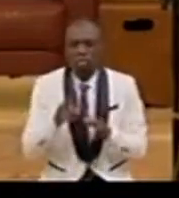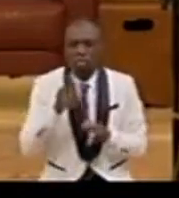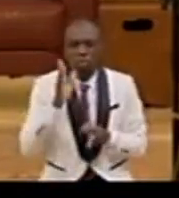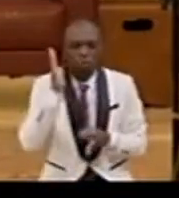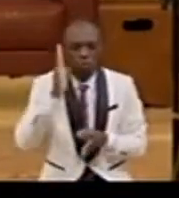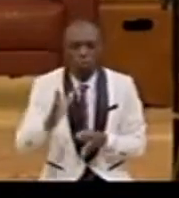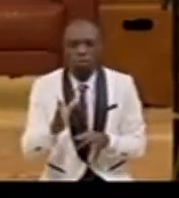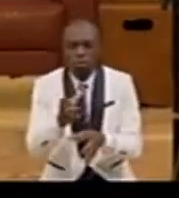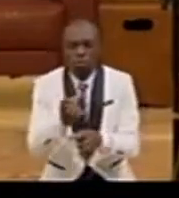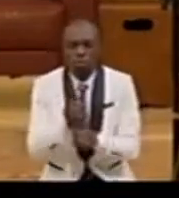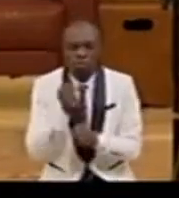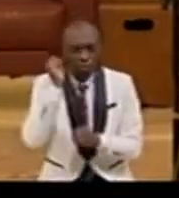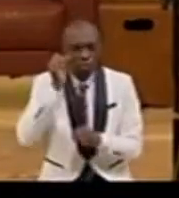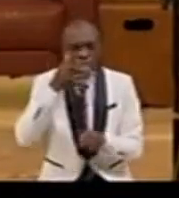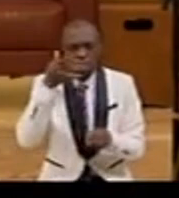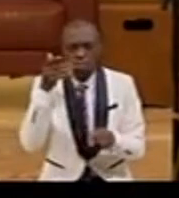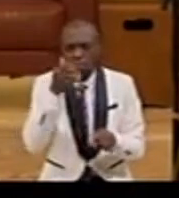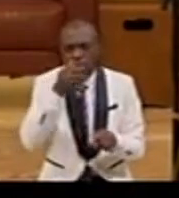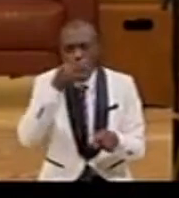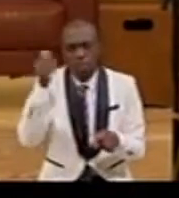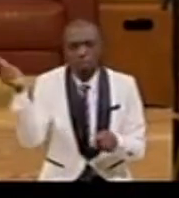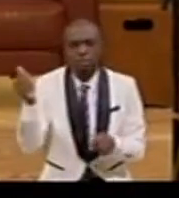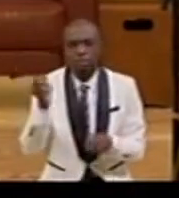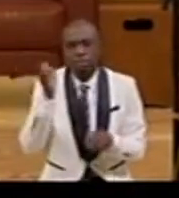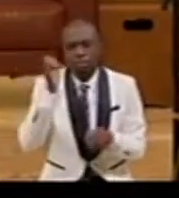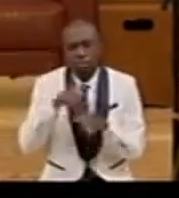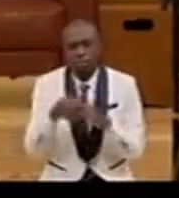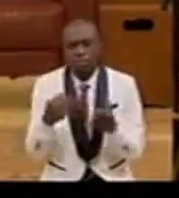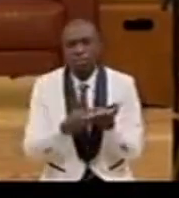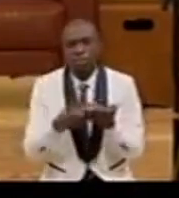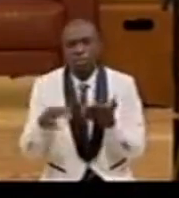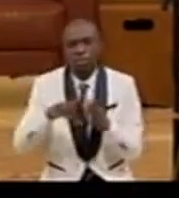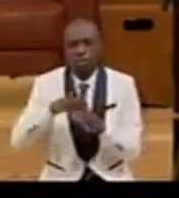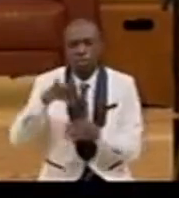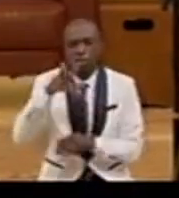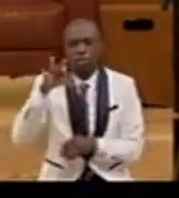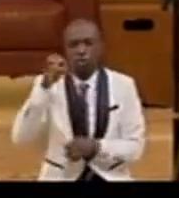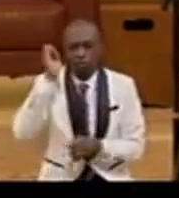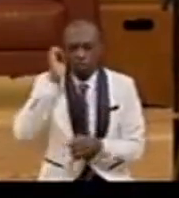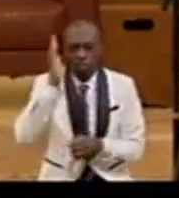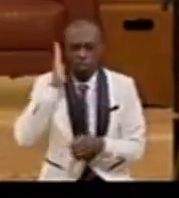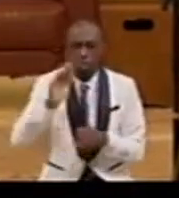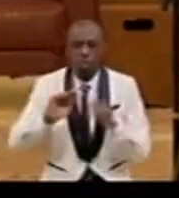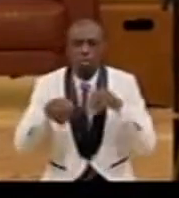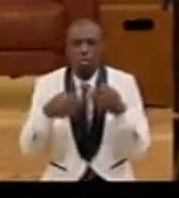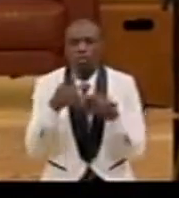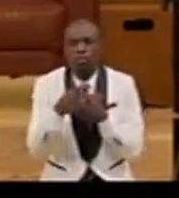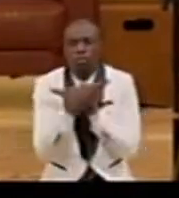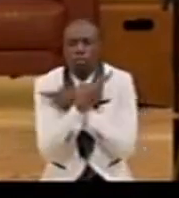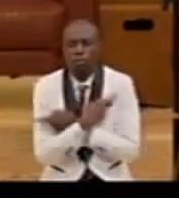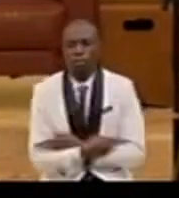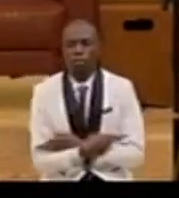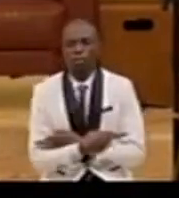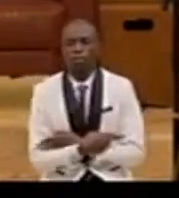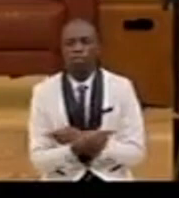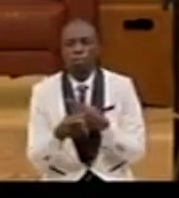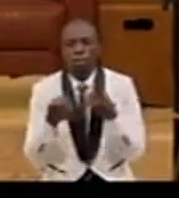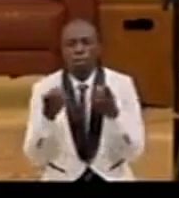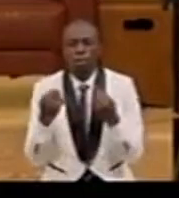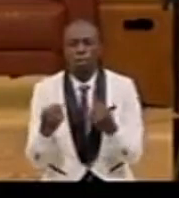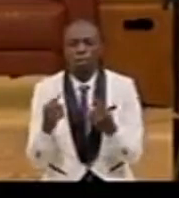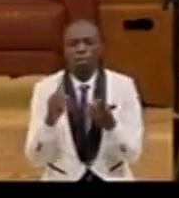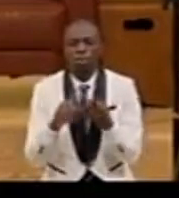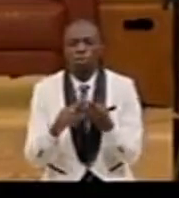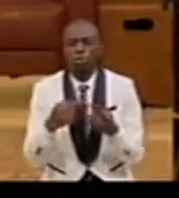best. In the Holy Spirit, He will give you rest. Come unto me.